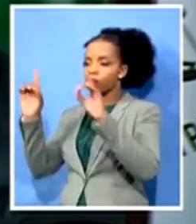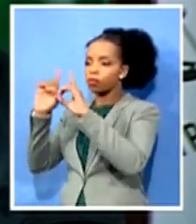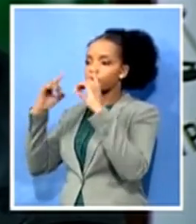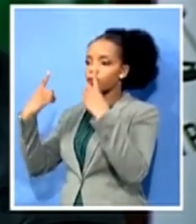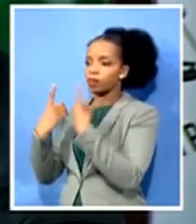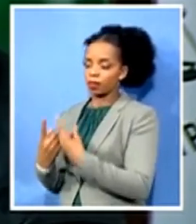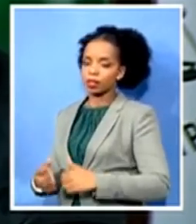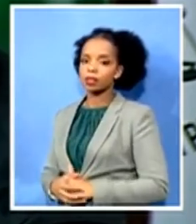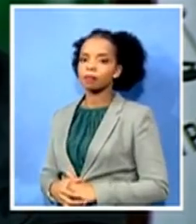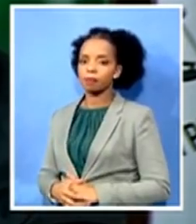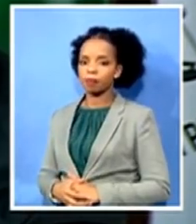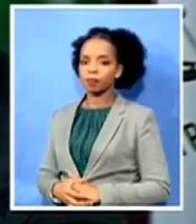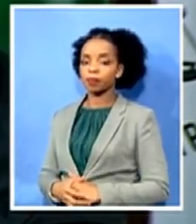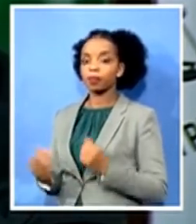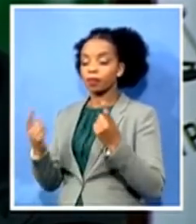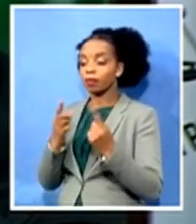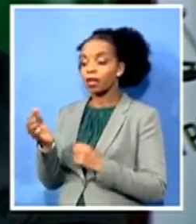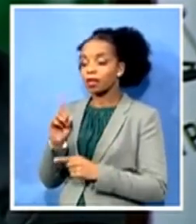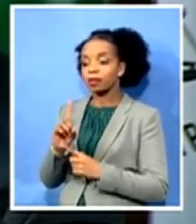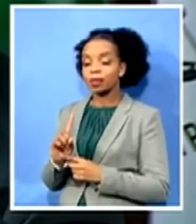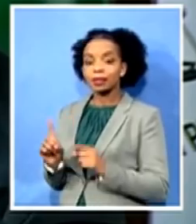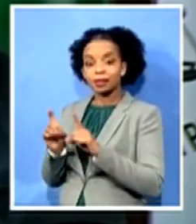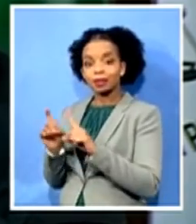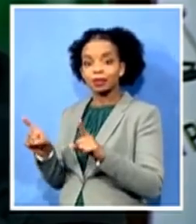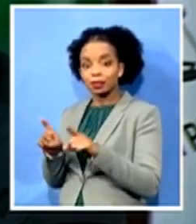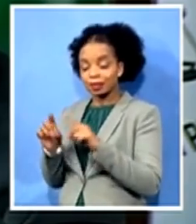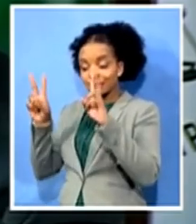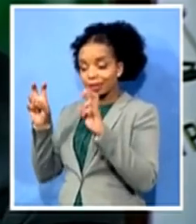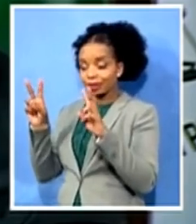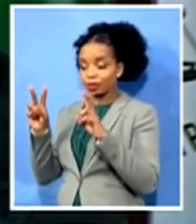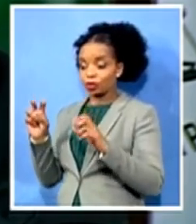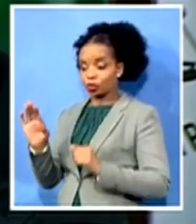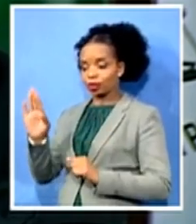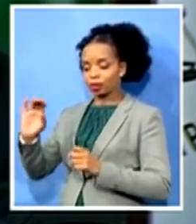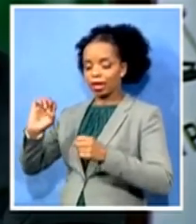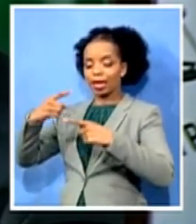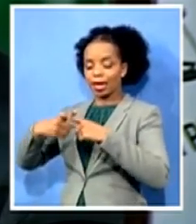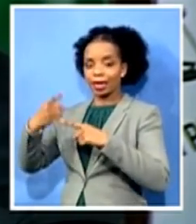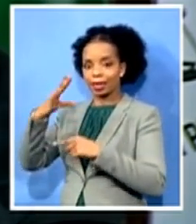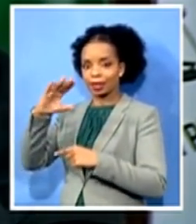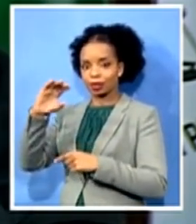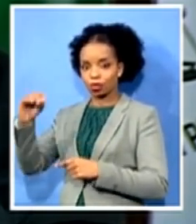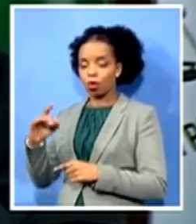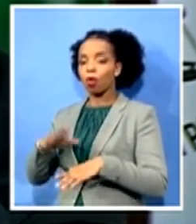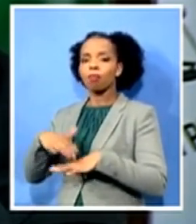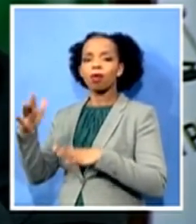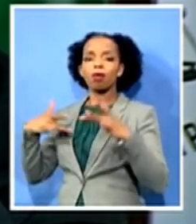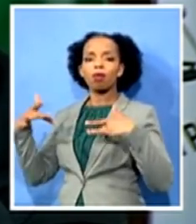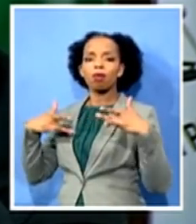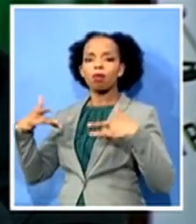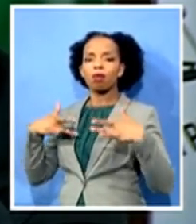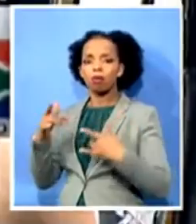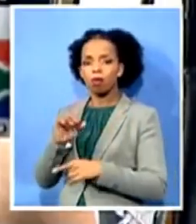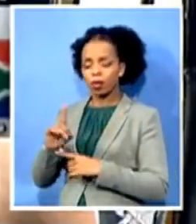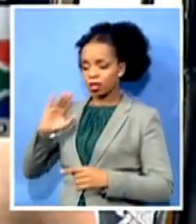that EXCO had been concerned about, namely women, people with disabilities, and young people?